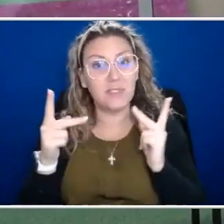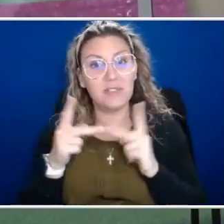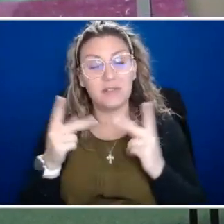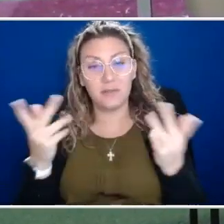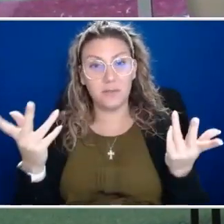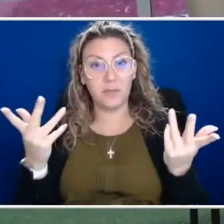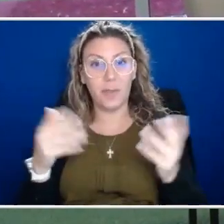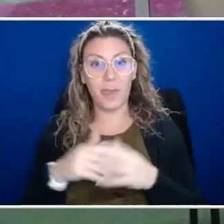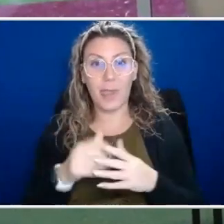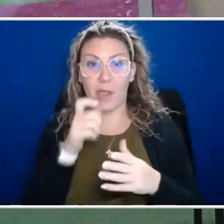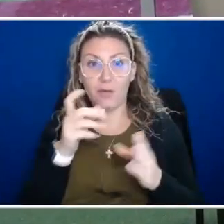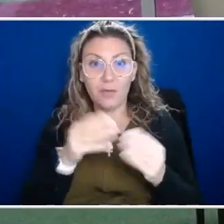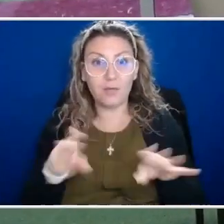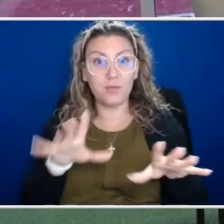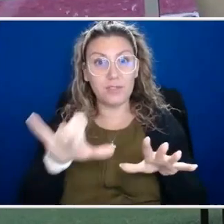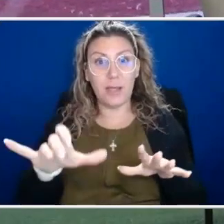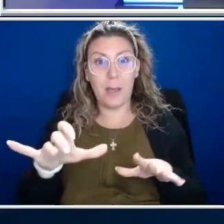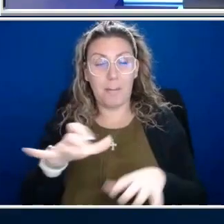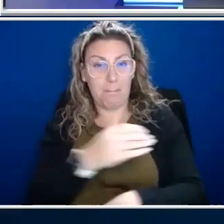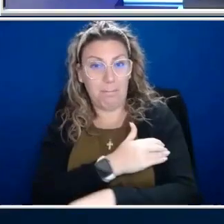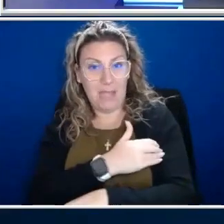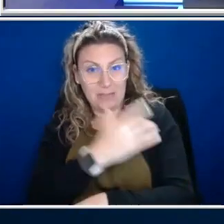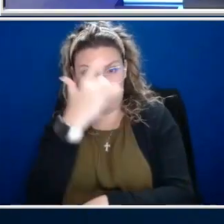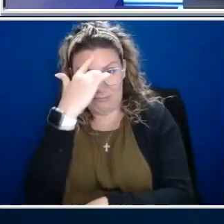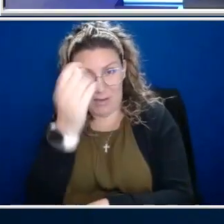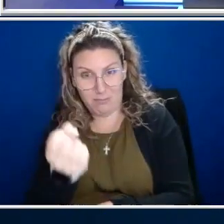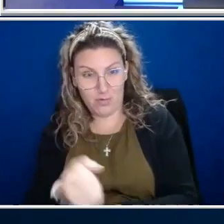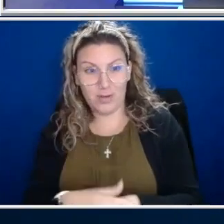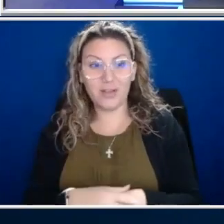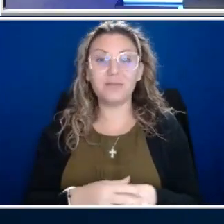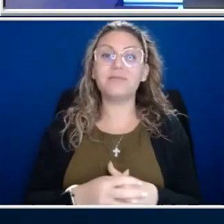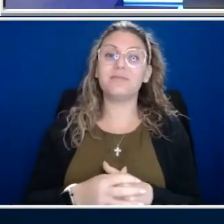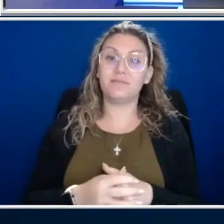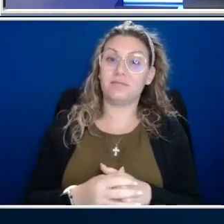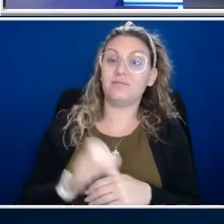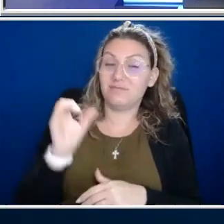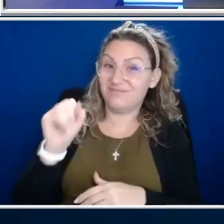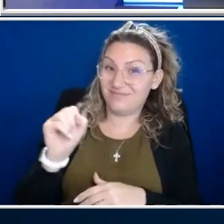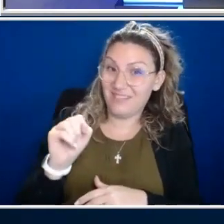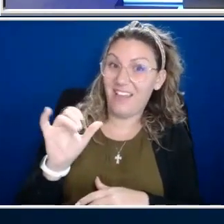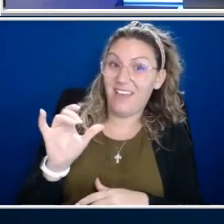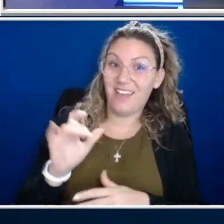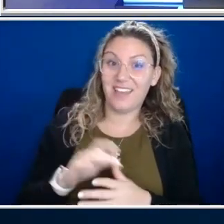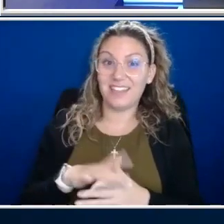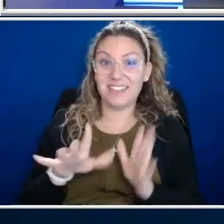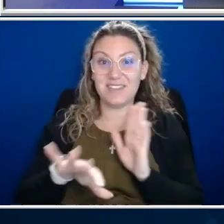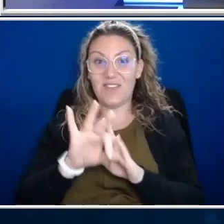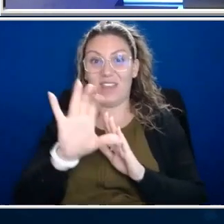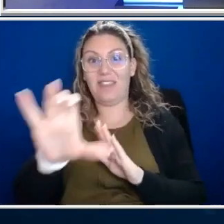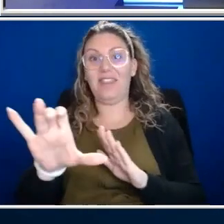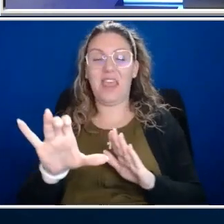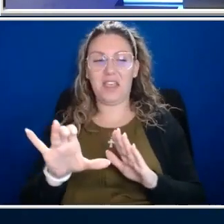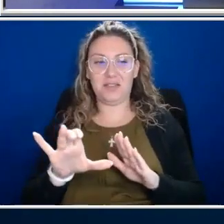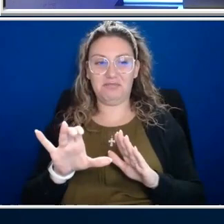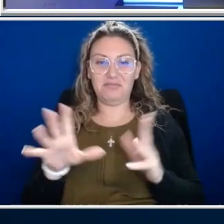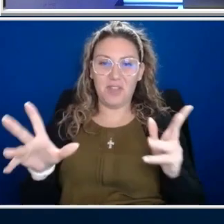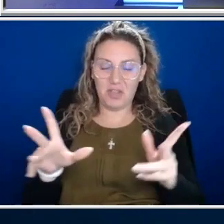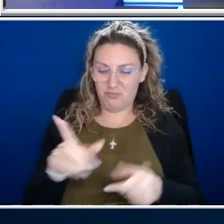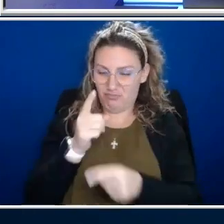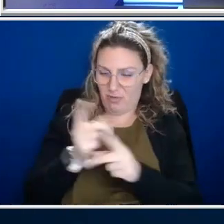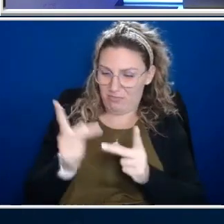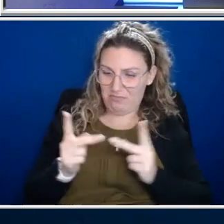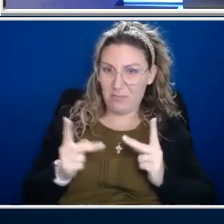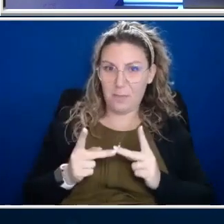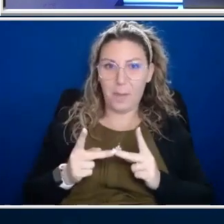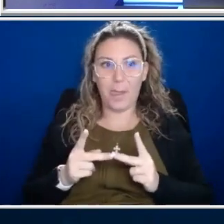that muscle memory too. It is, you're right. It's finding that kind of sweet spot, and Jessica Kalendar-Rich can talk to us about